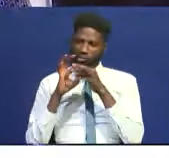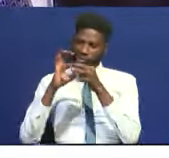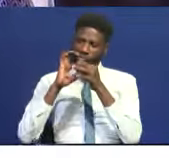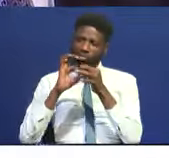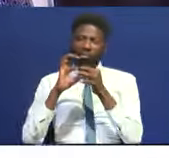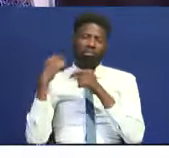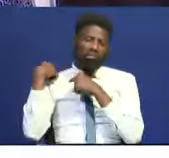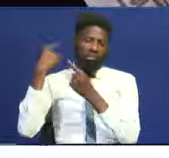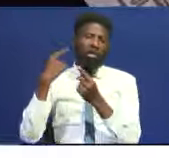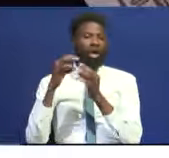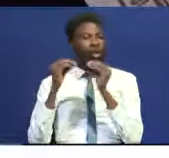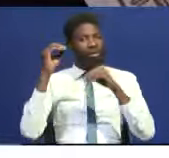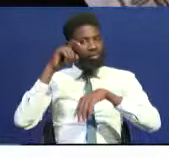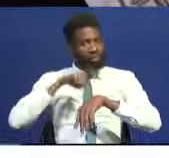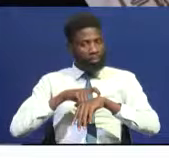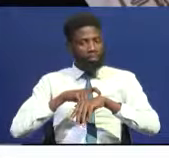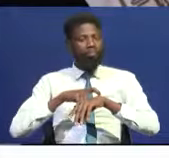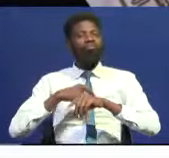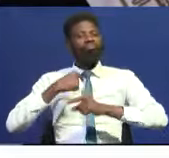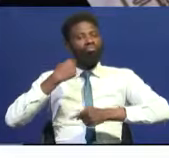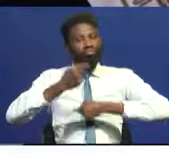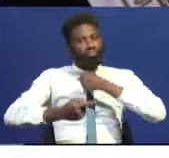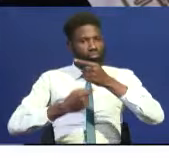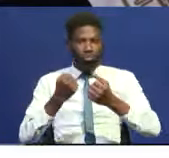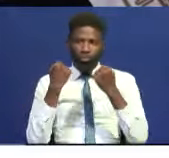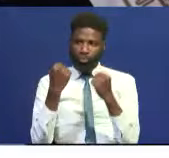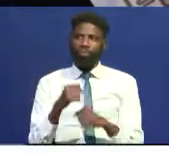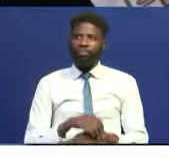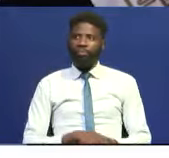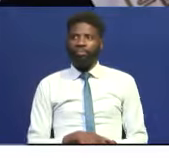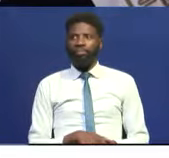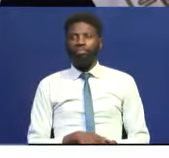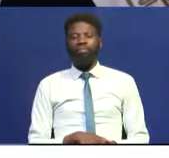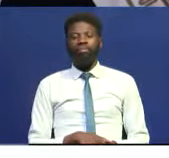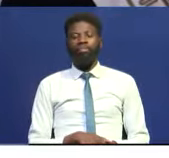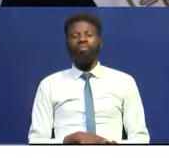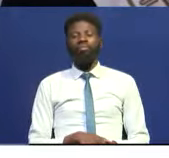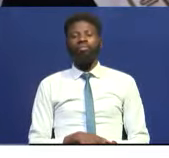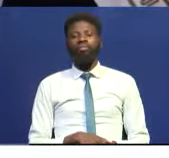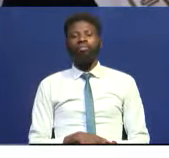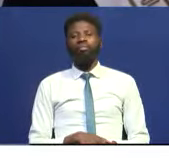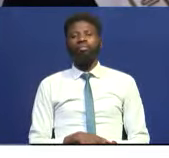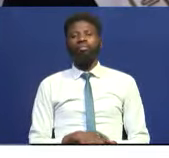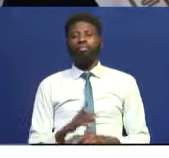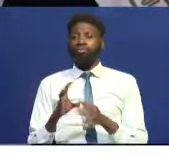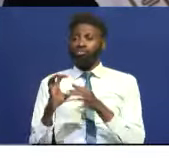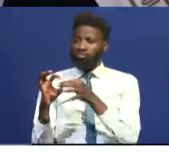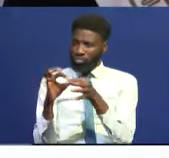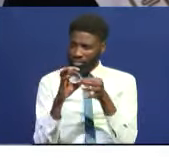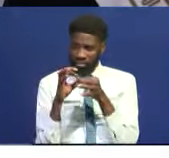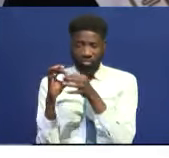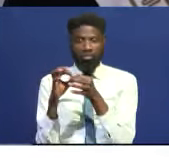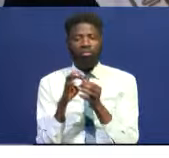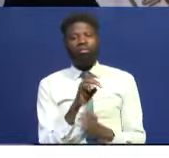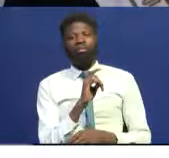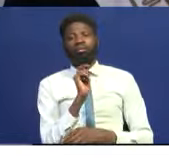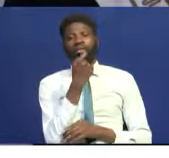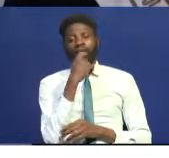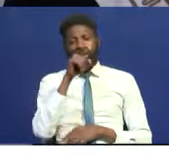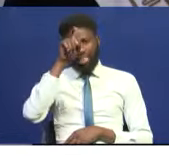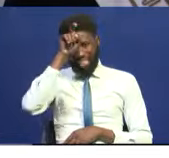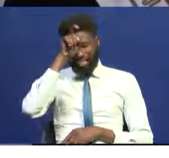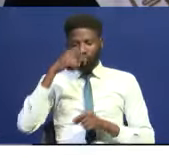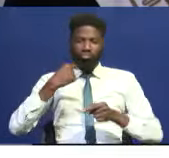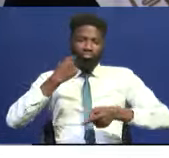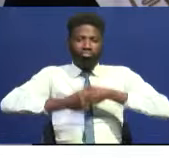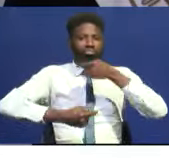kihistoria. This continues to be the case, that cooperation between the two countries continue in